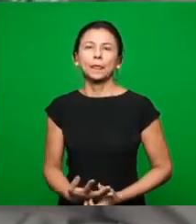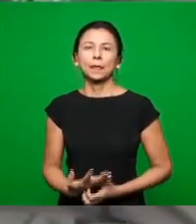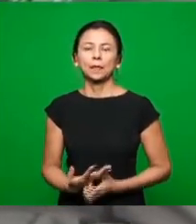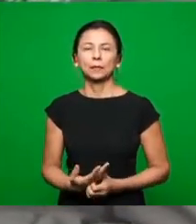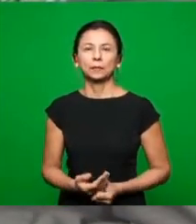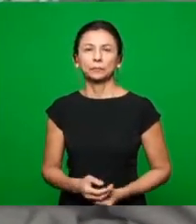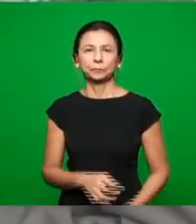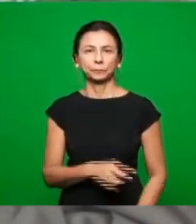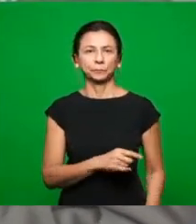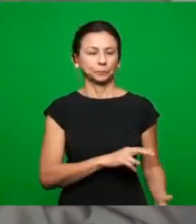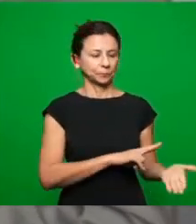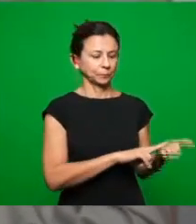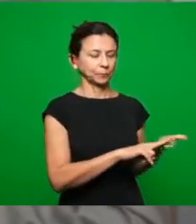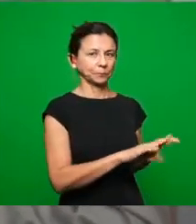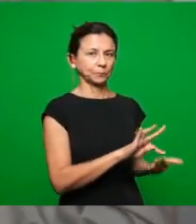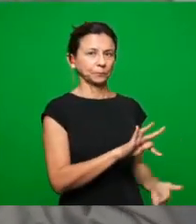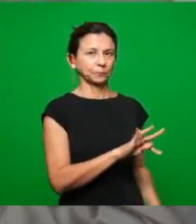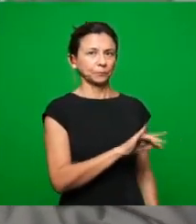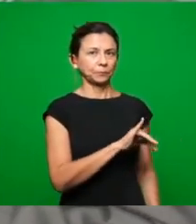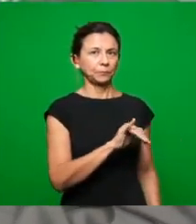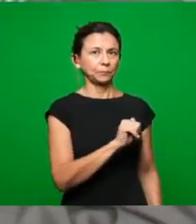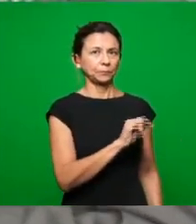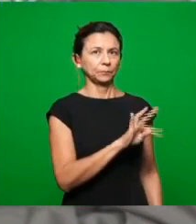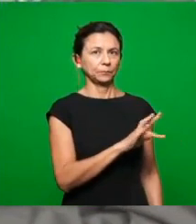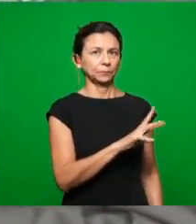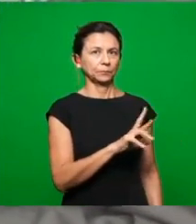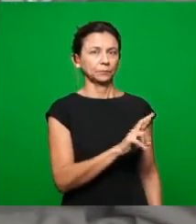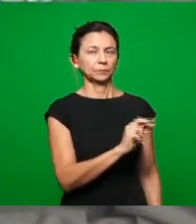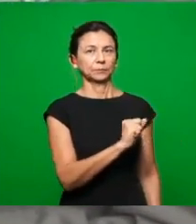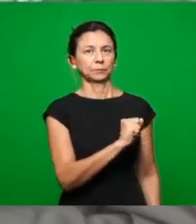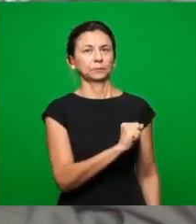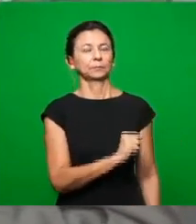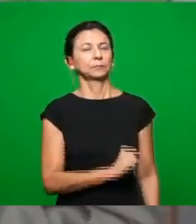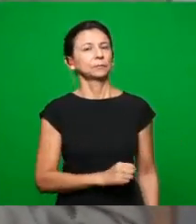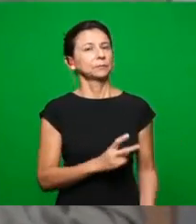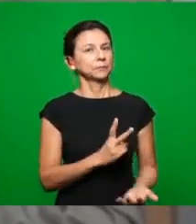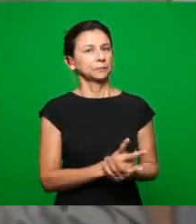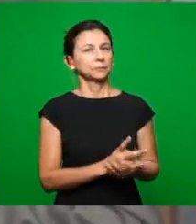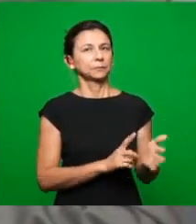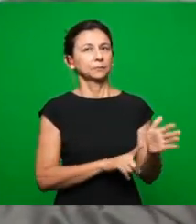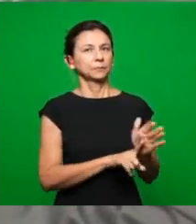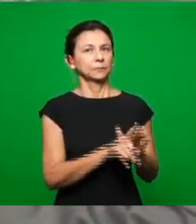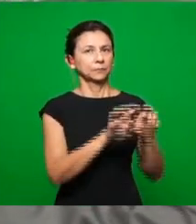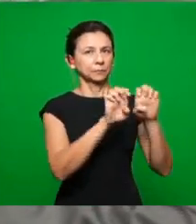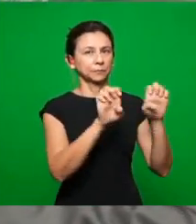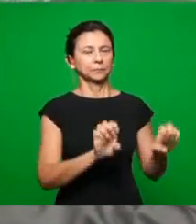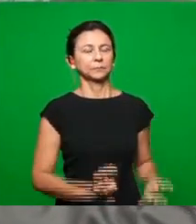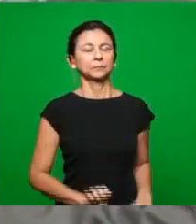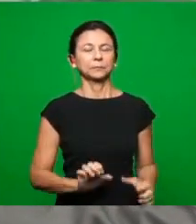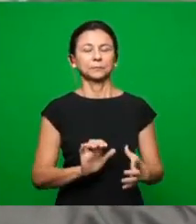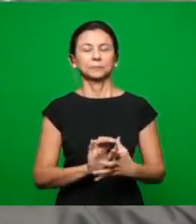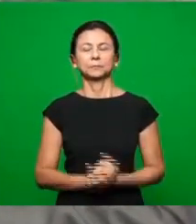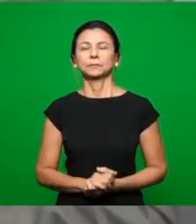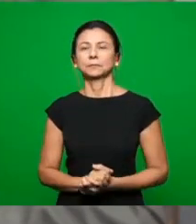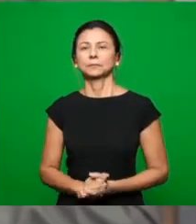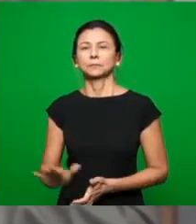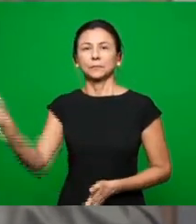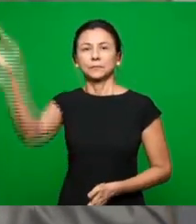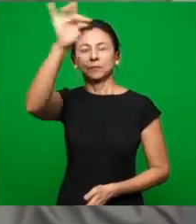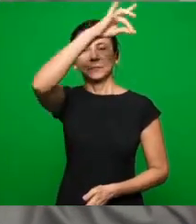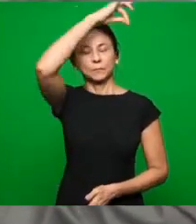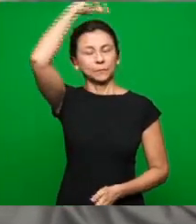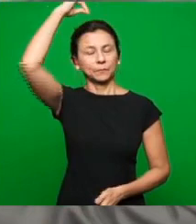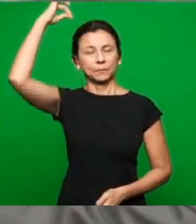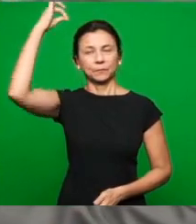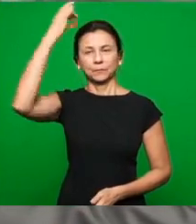is this. Let us go to the letter of Thyatira. And the same structure of the question. So, what was the instrument used by the